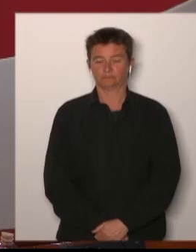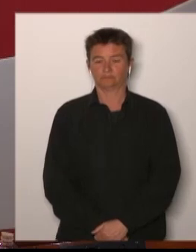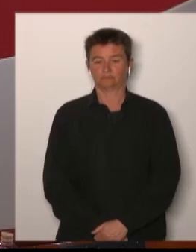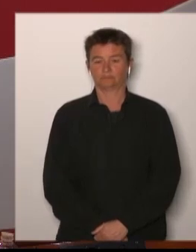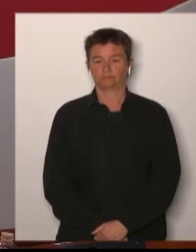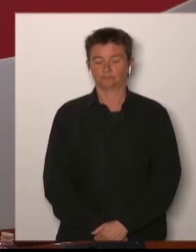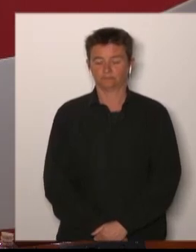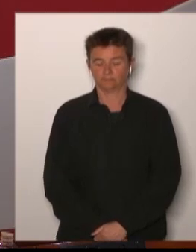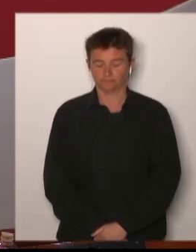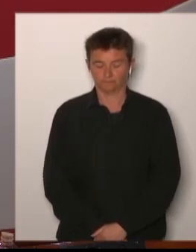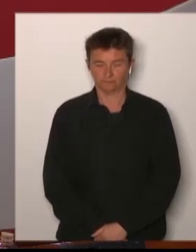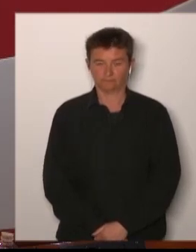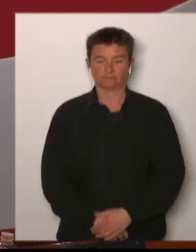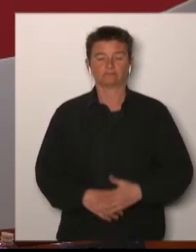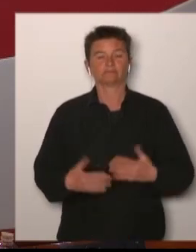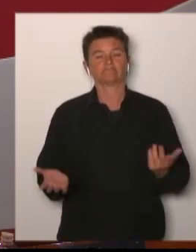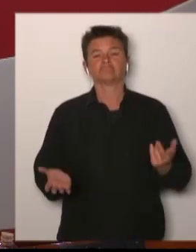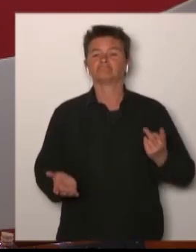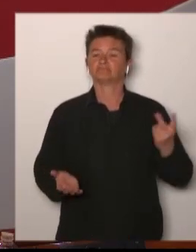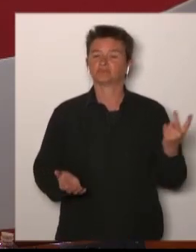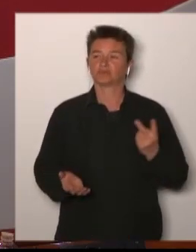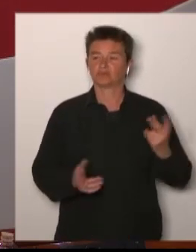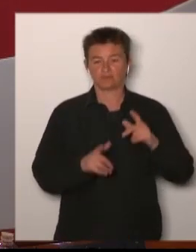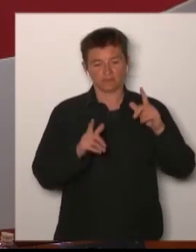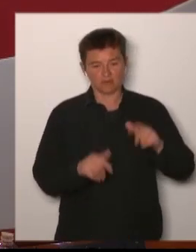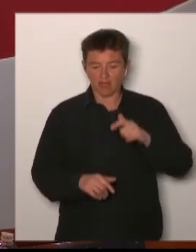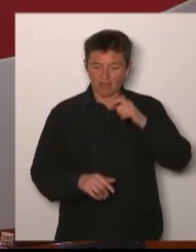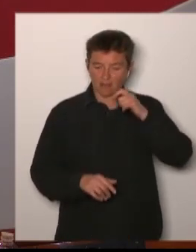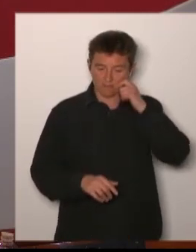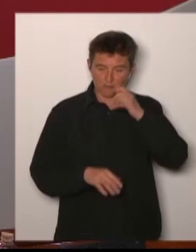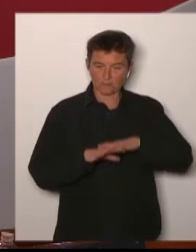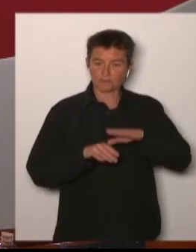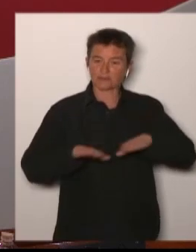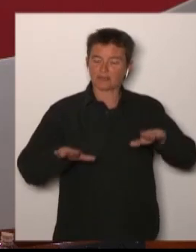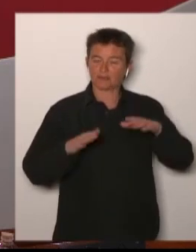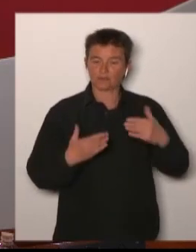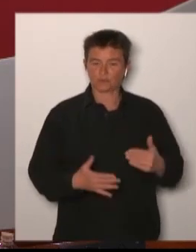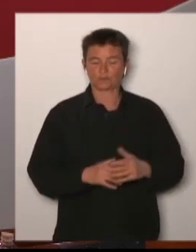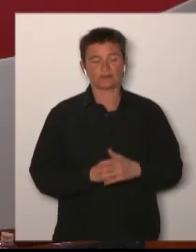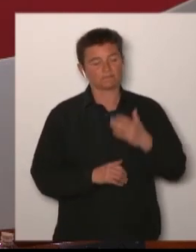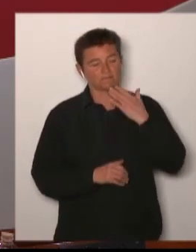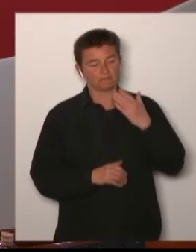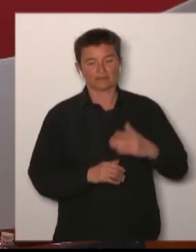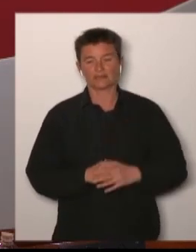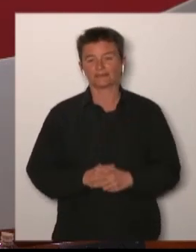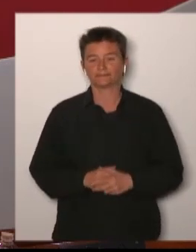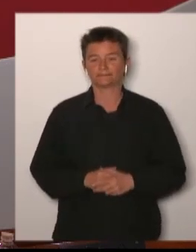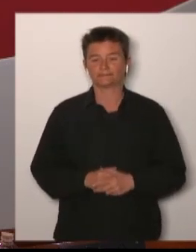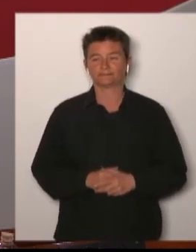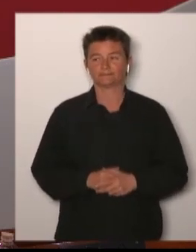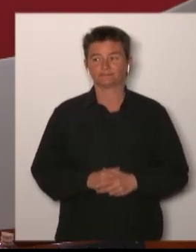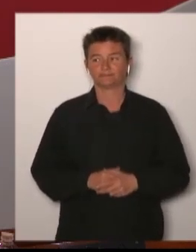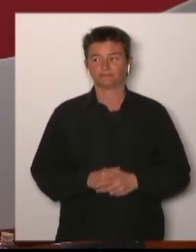And their joint presence here today, and so it's a I don't know how to say it. It's a pitch